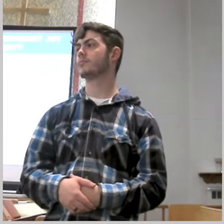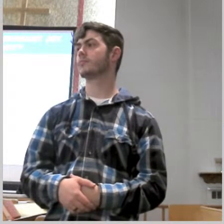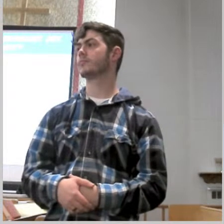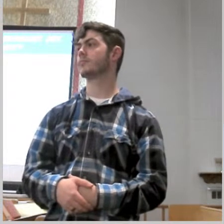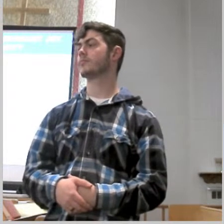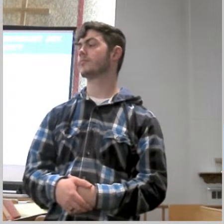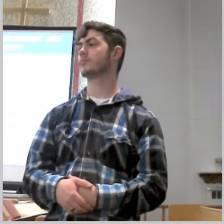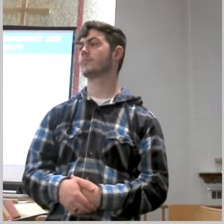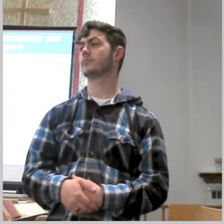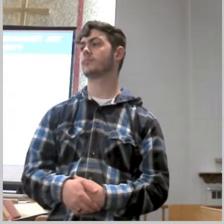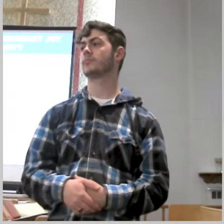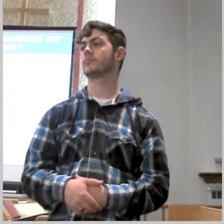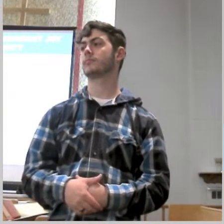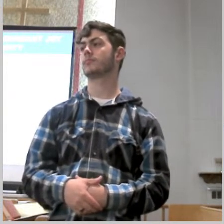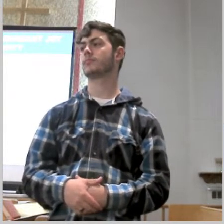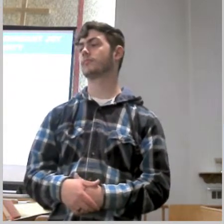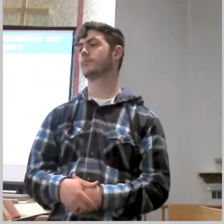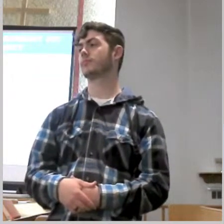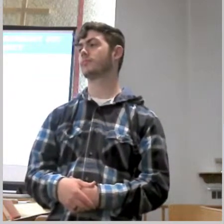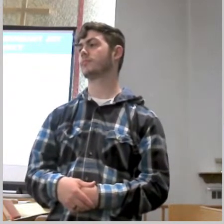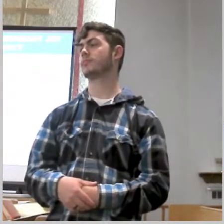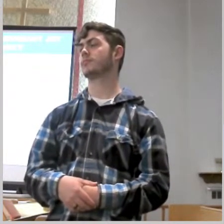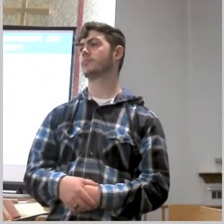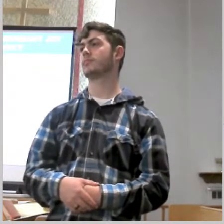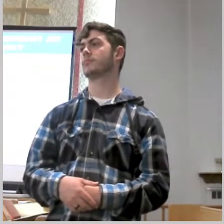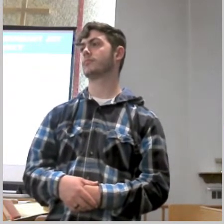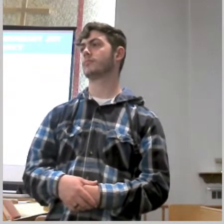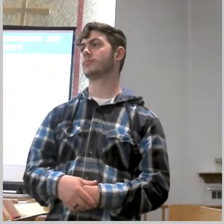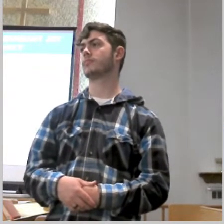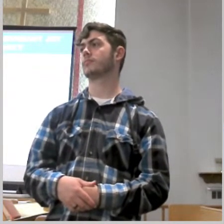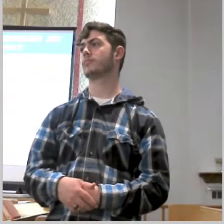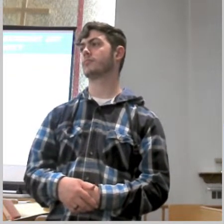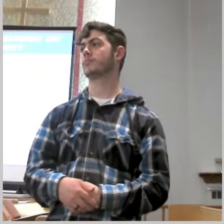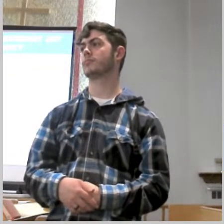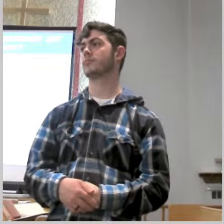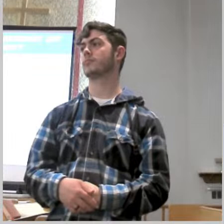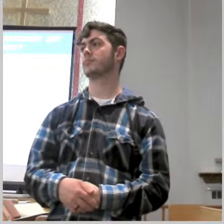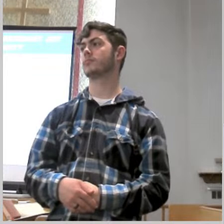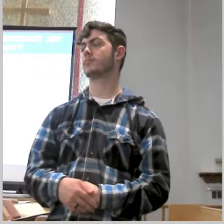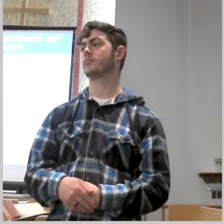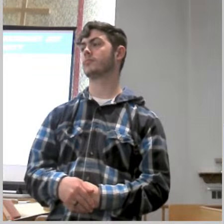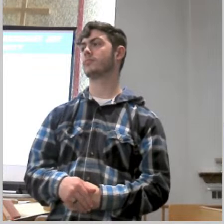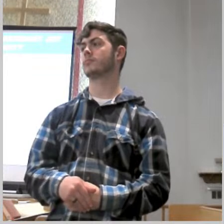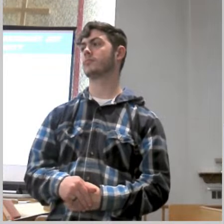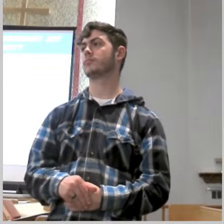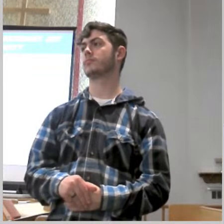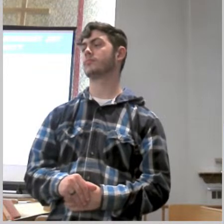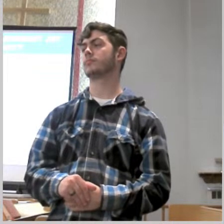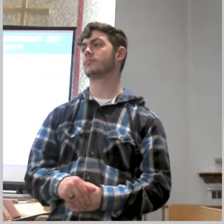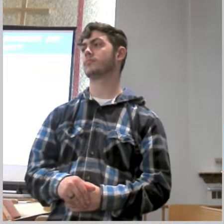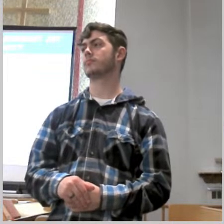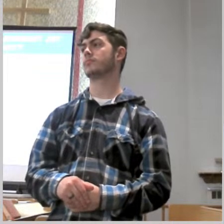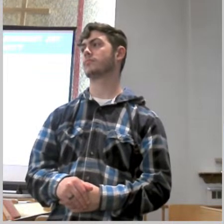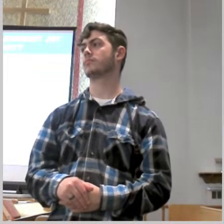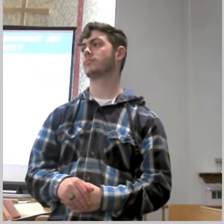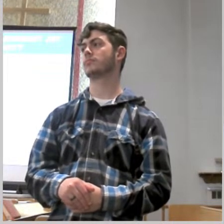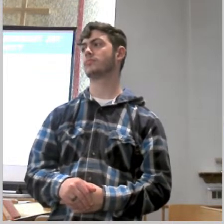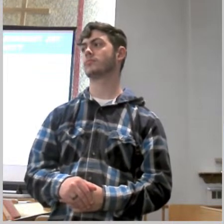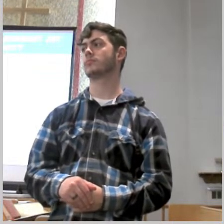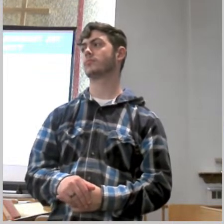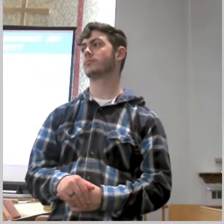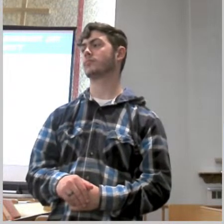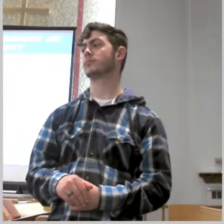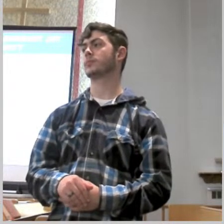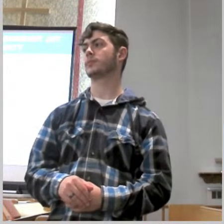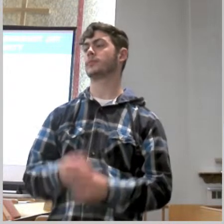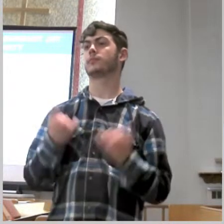well teach us a lesson about what it's like to get this momentum of giving going. Because like we are in a